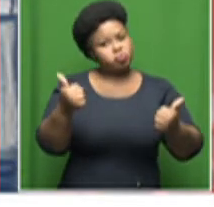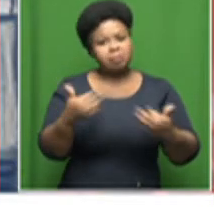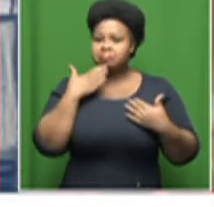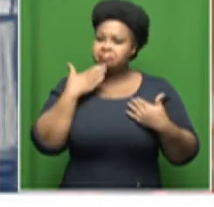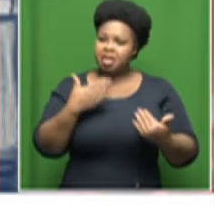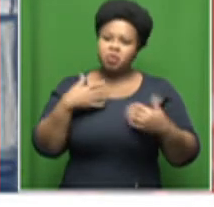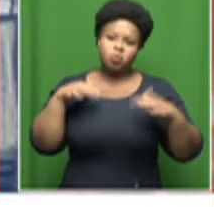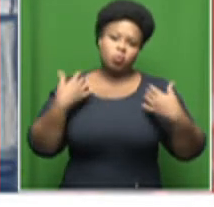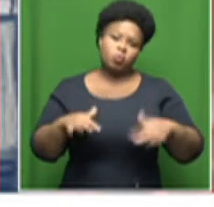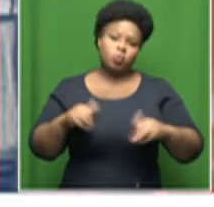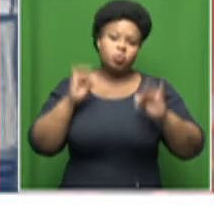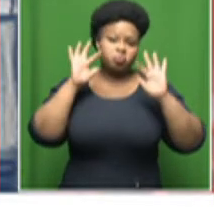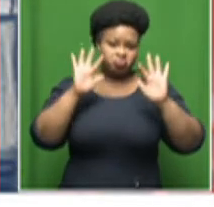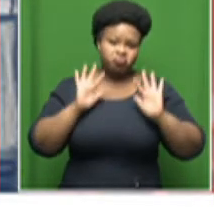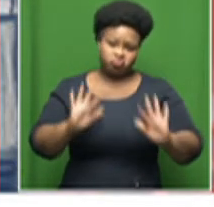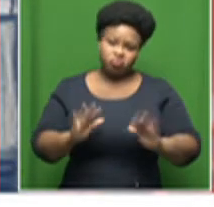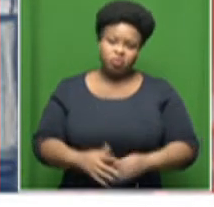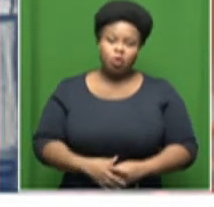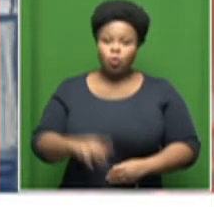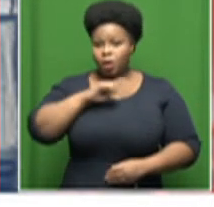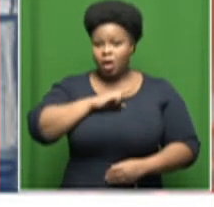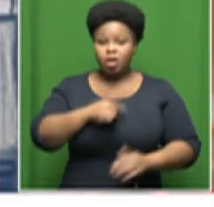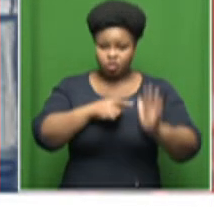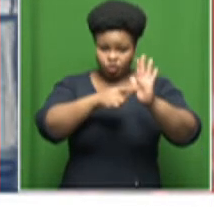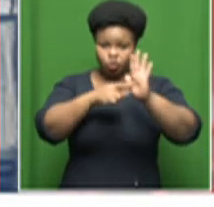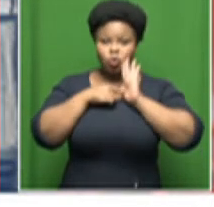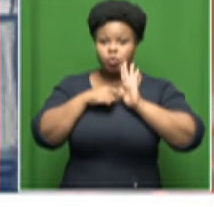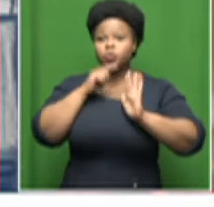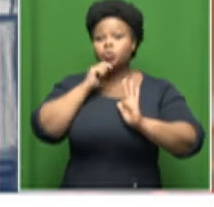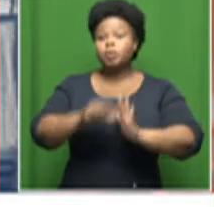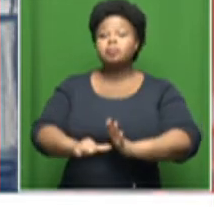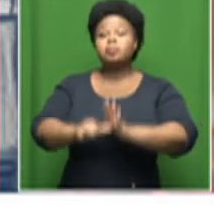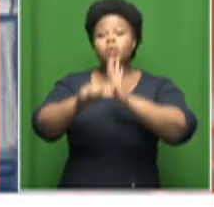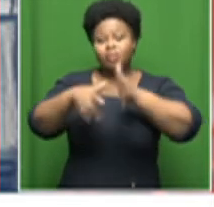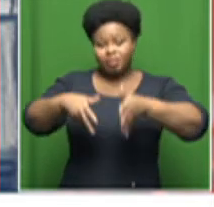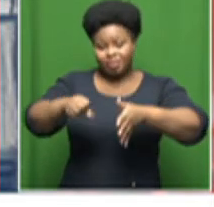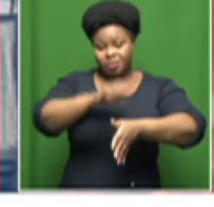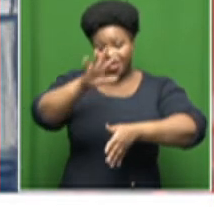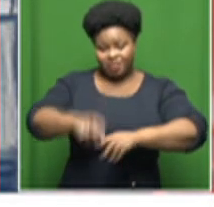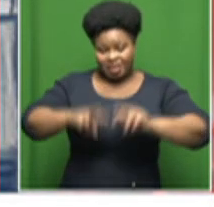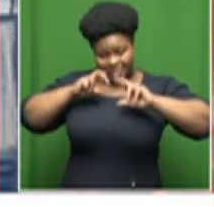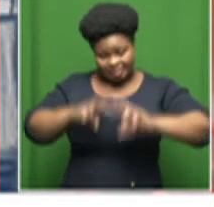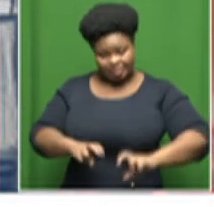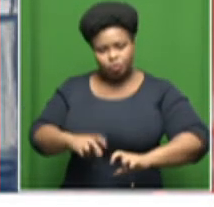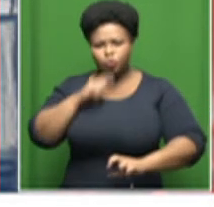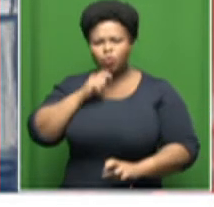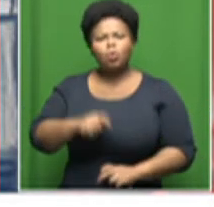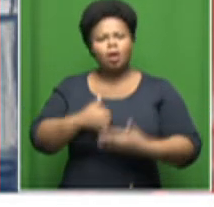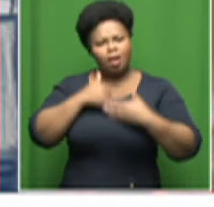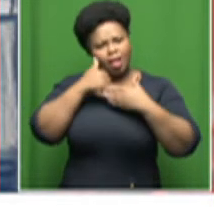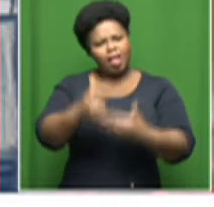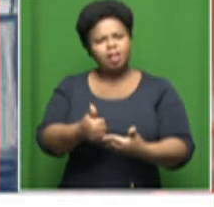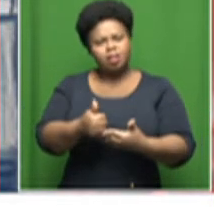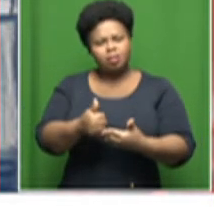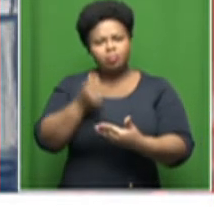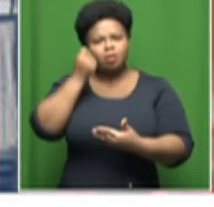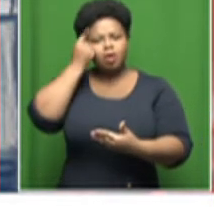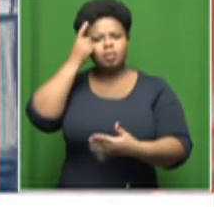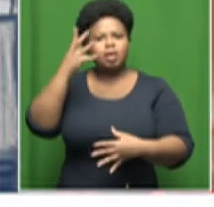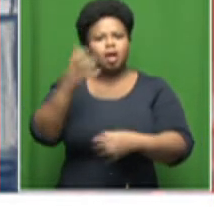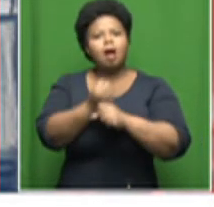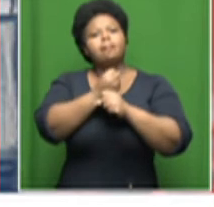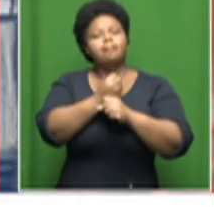a good signal of the importance of doing research in South Africa and the way in which it contributes to our understanding of